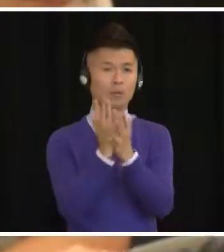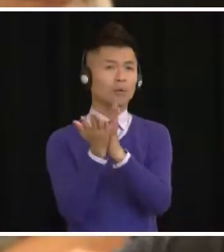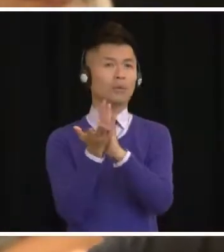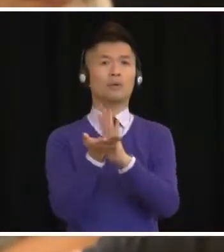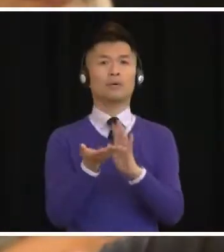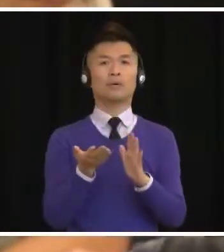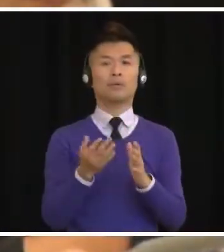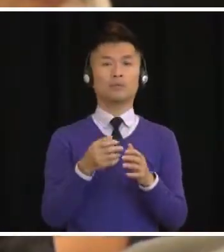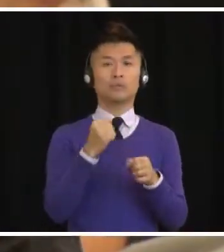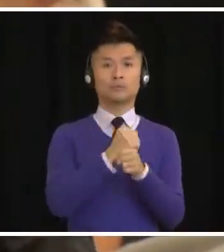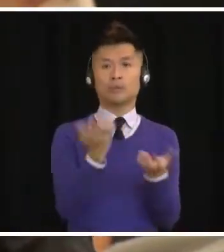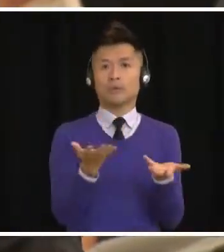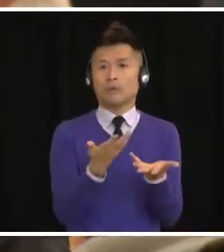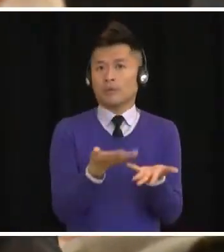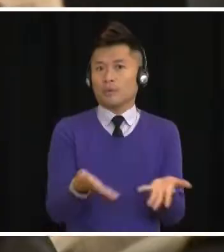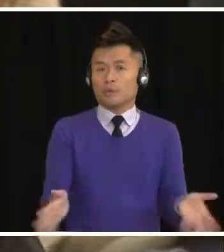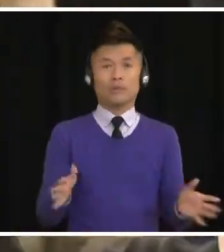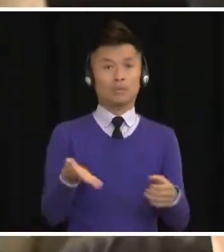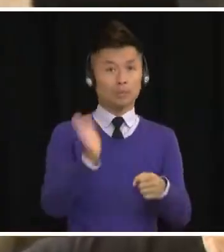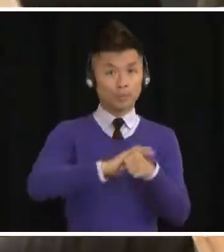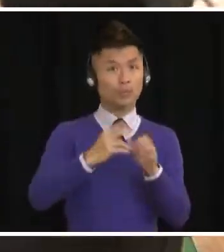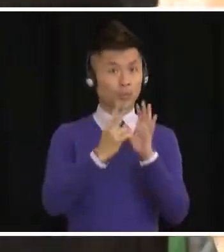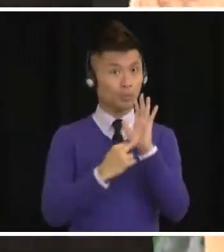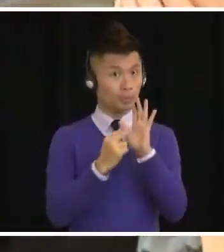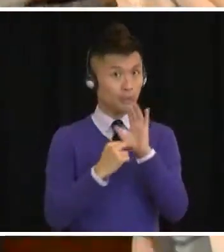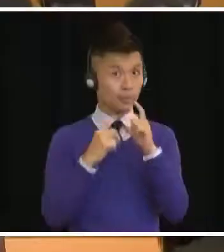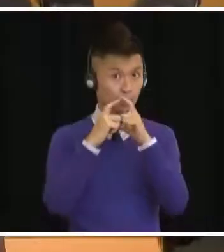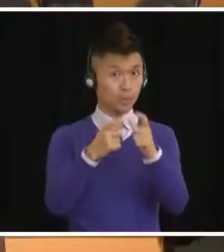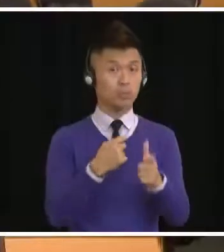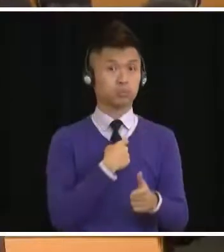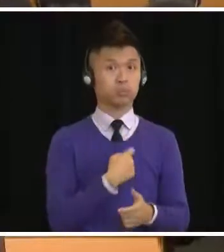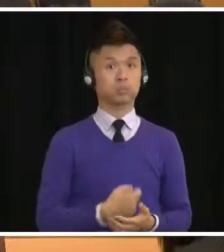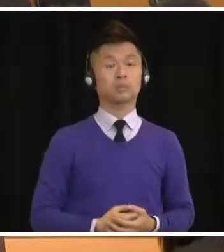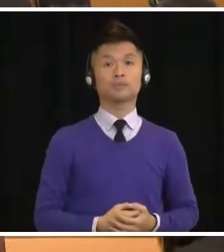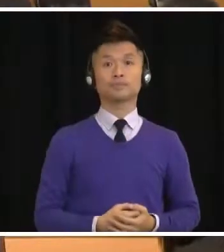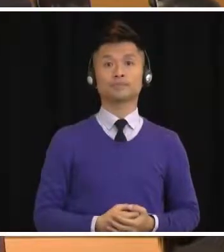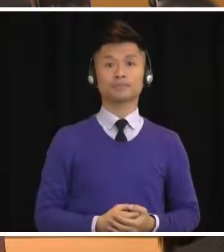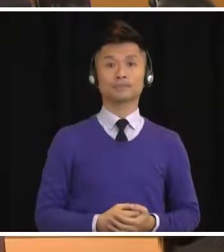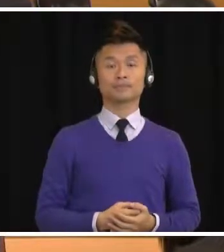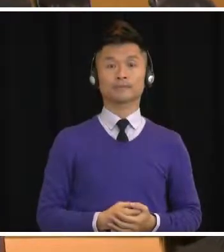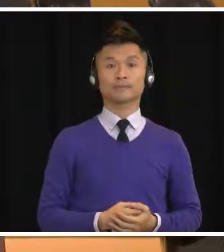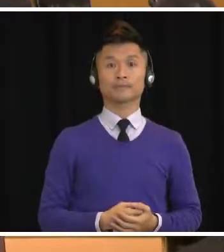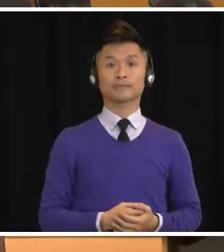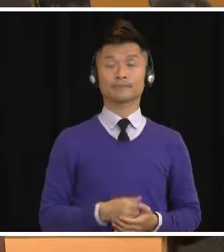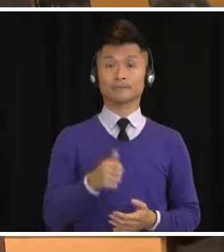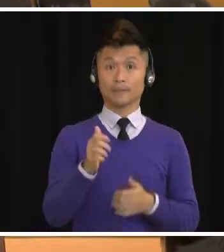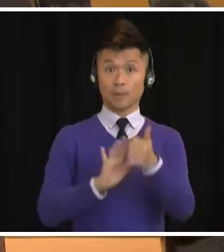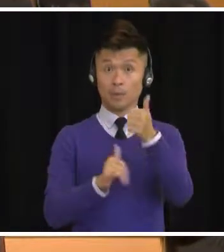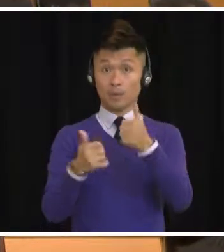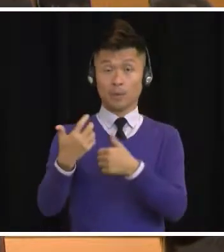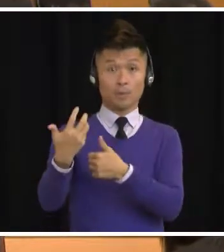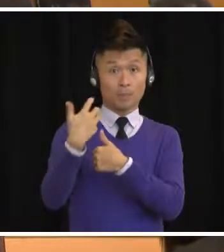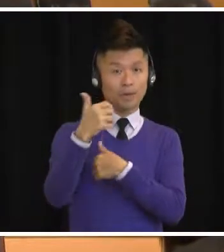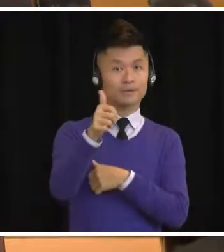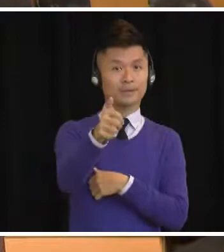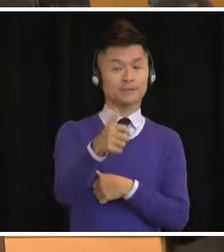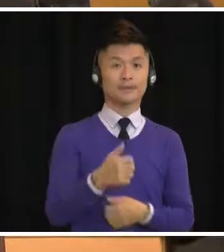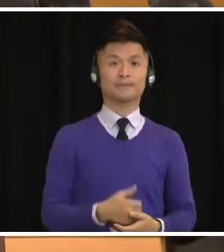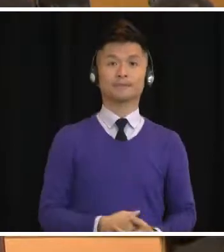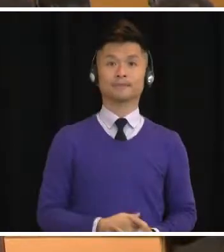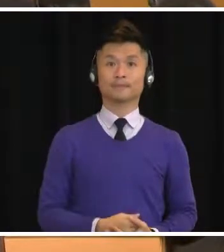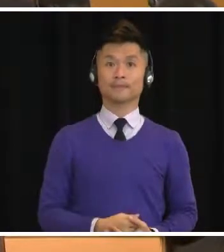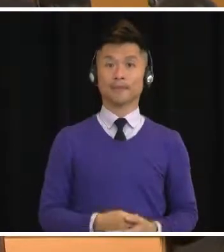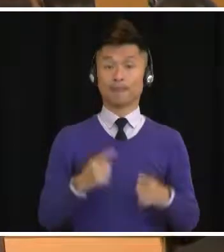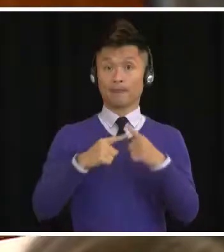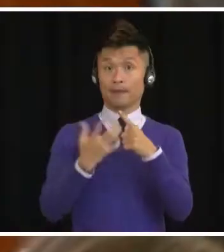So what exactly did you do to help schools to teach about children's rights, not just human